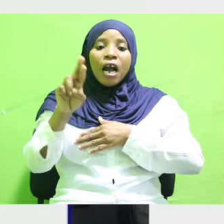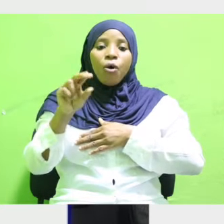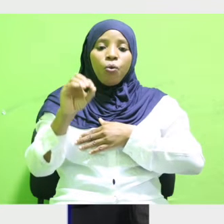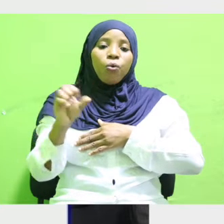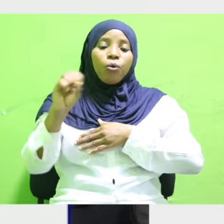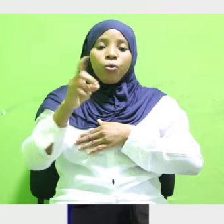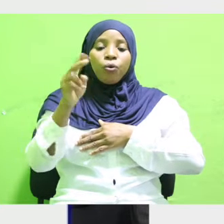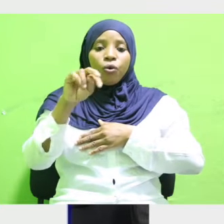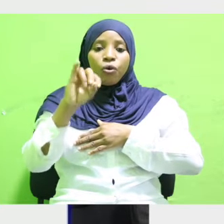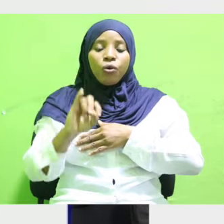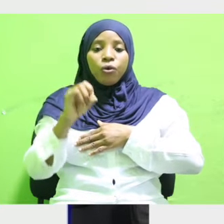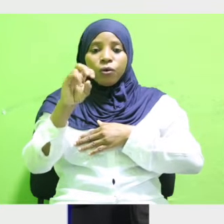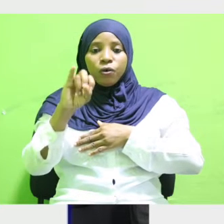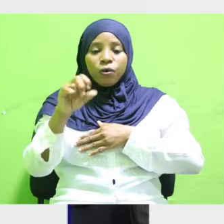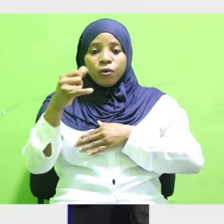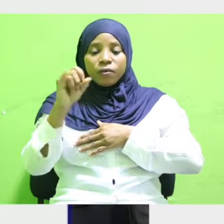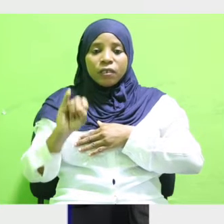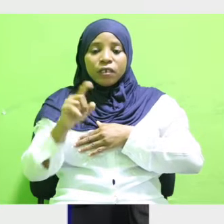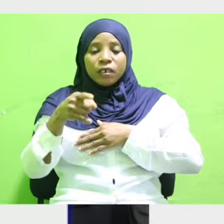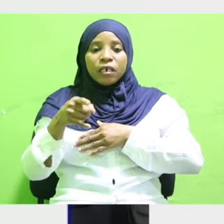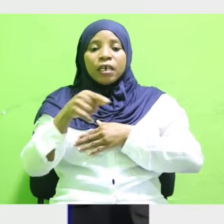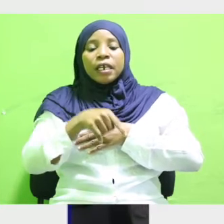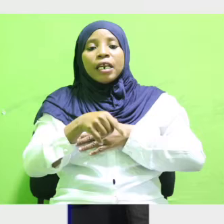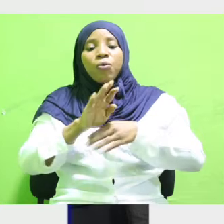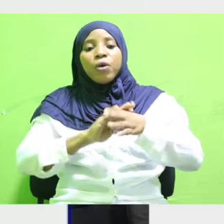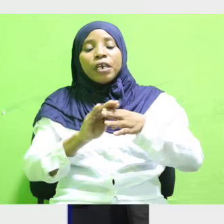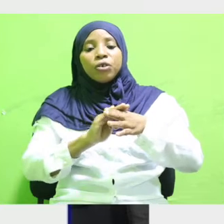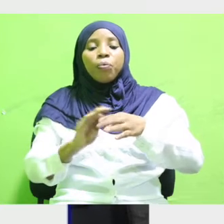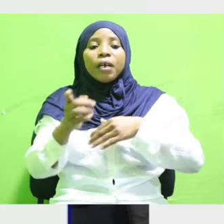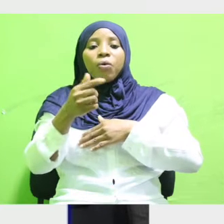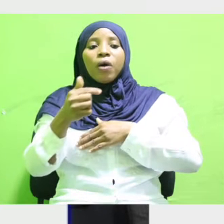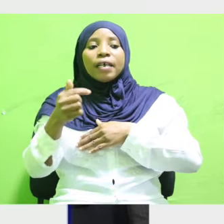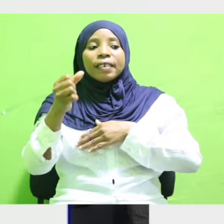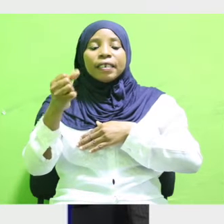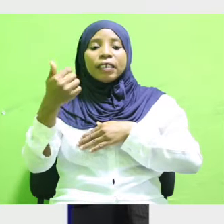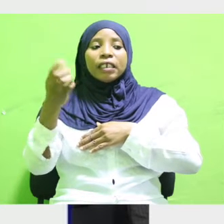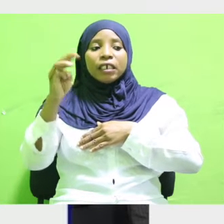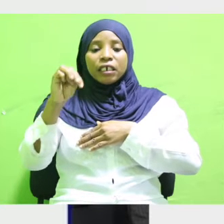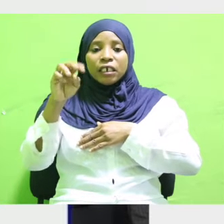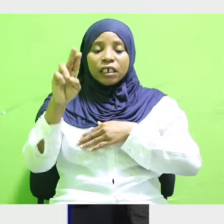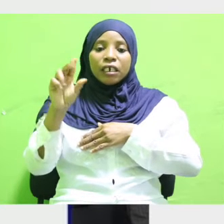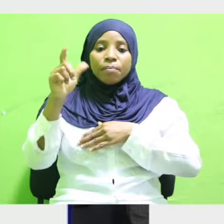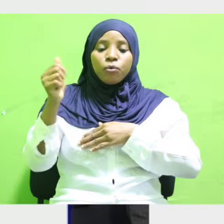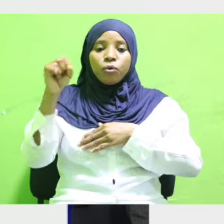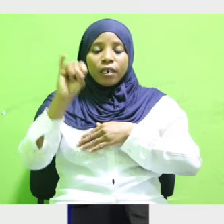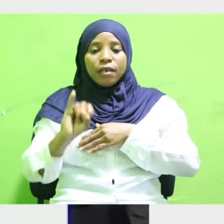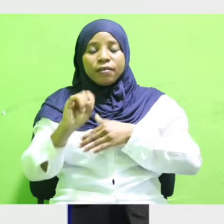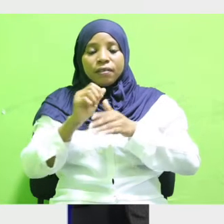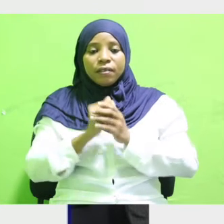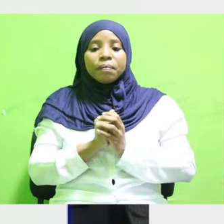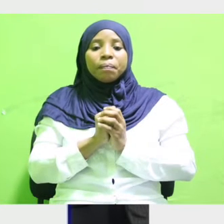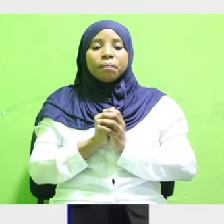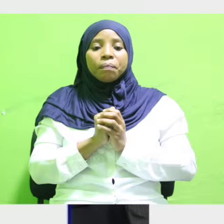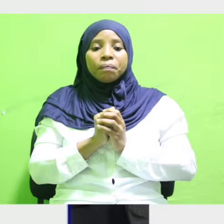directed towards or against a stimulus. So for a tropism to occur, it should react to